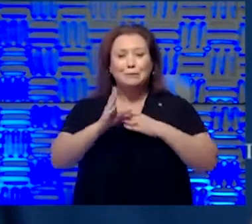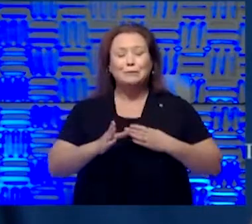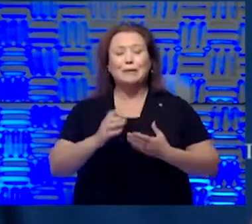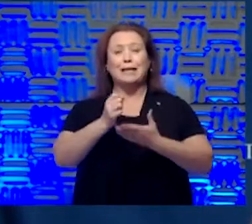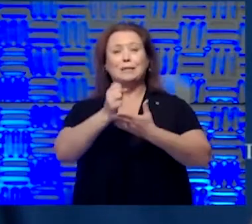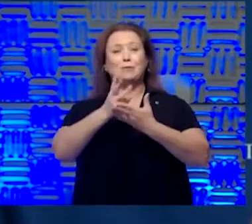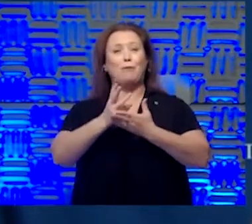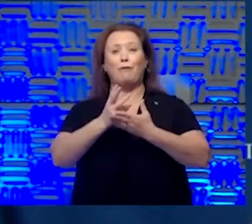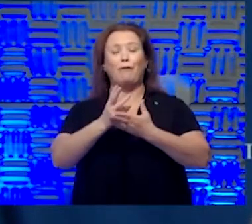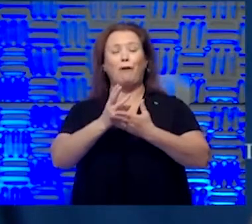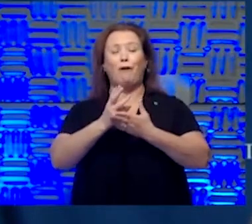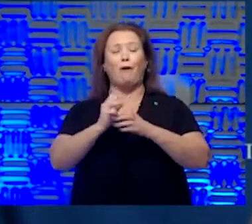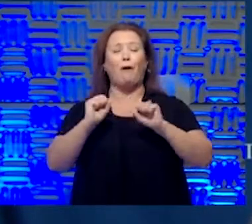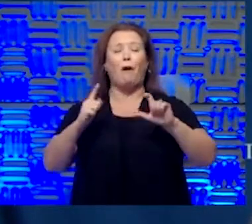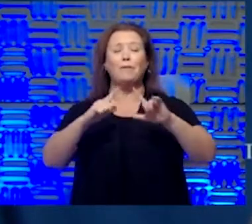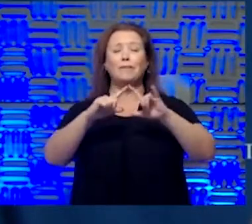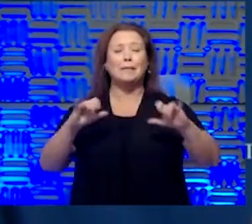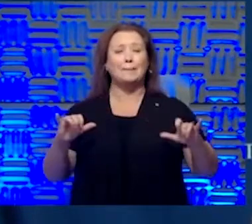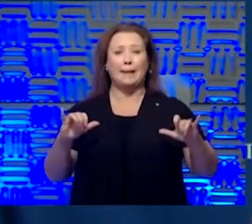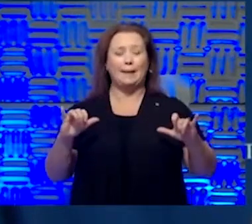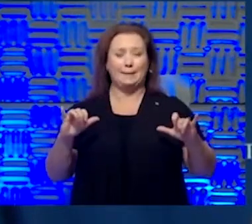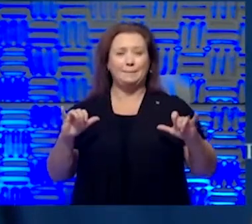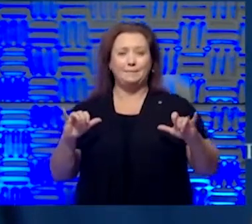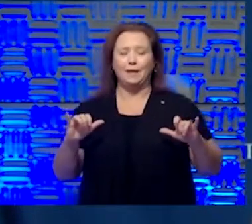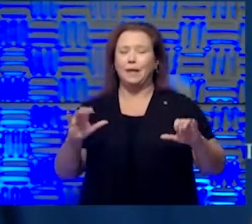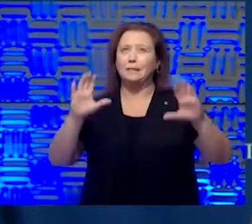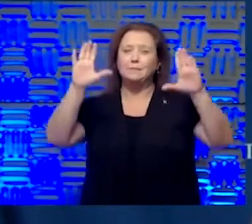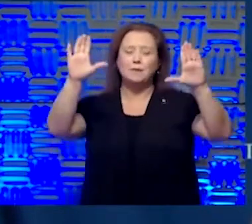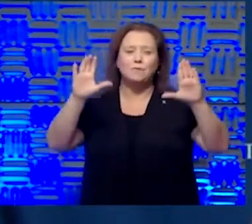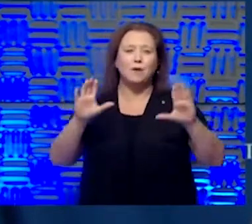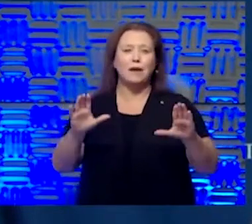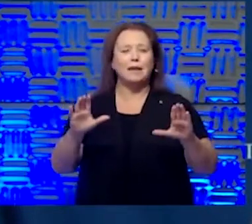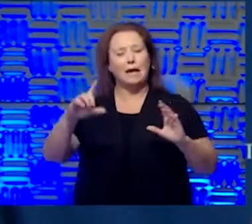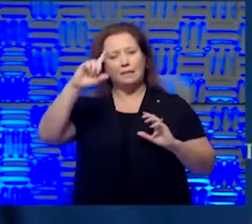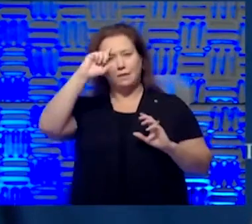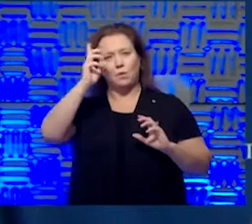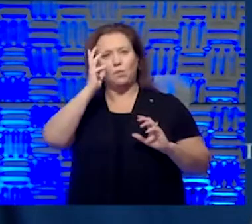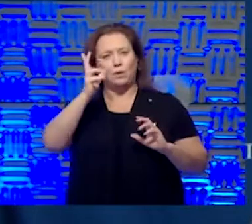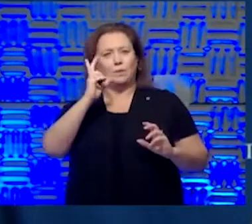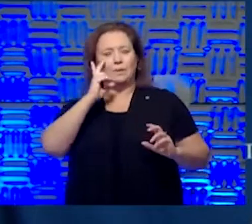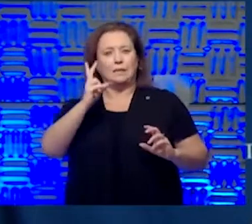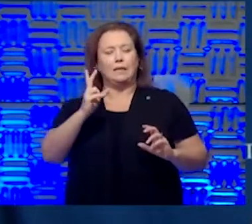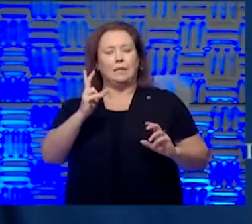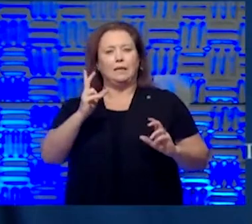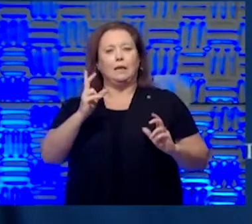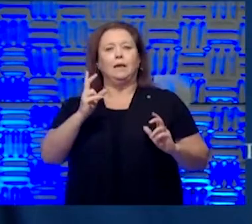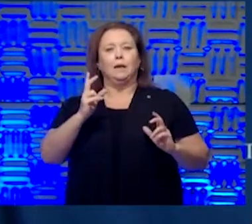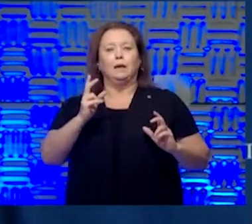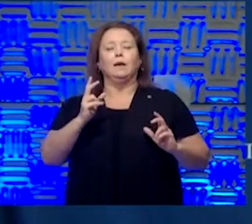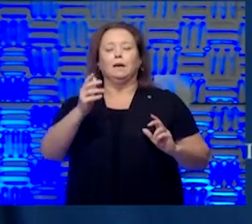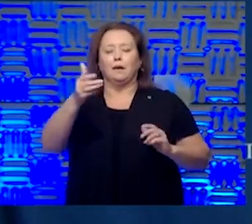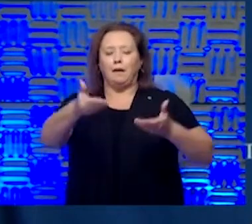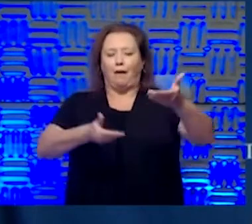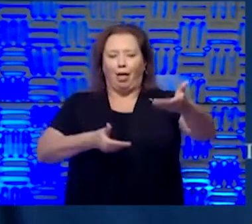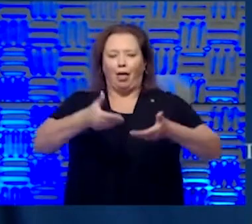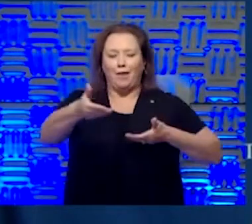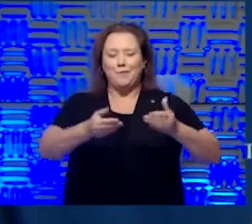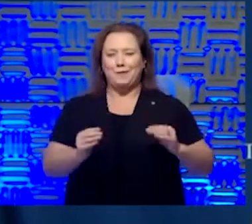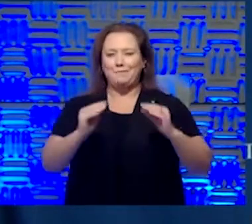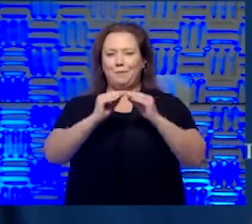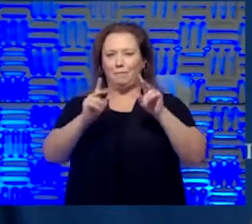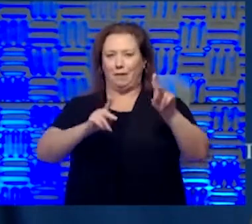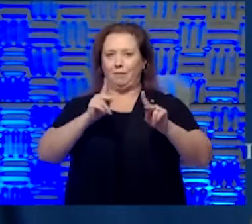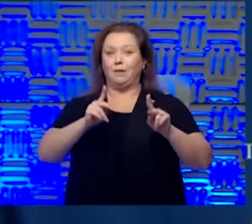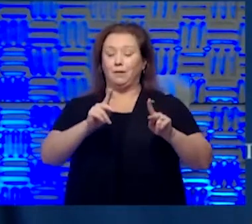workers at the same time. And it's been great. I think we're going to see a lot of places hiring more people, and including